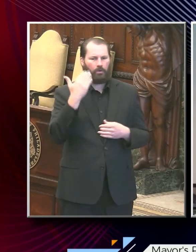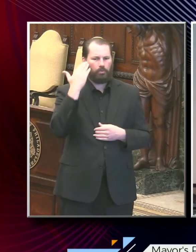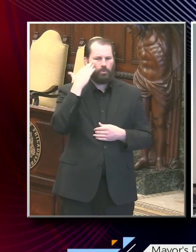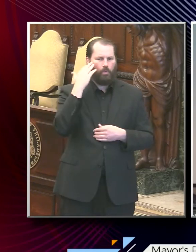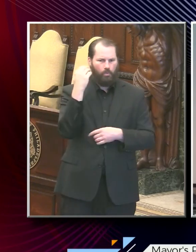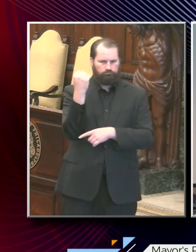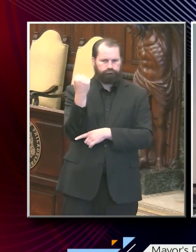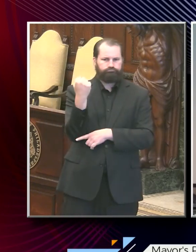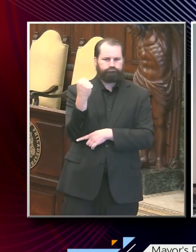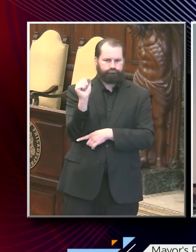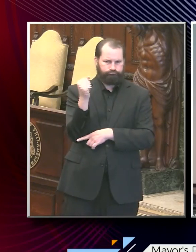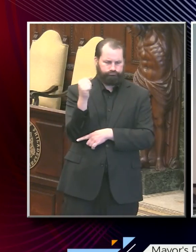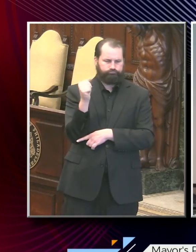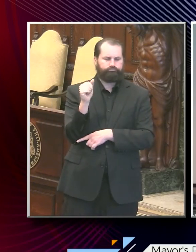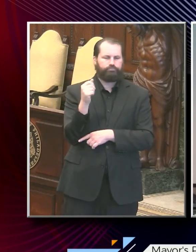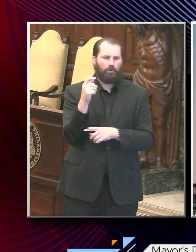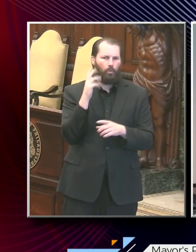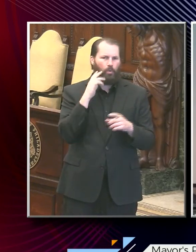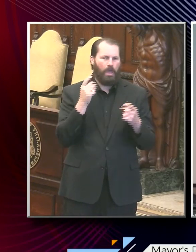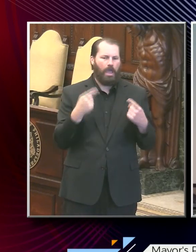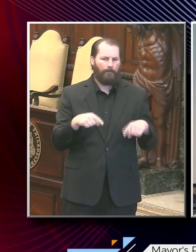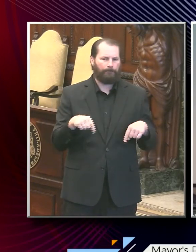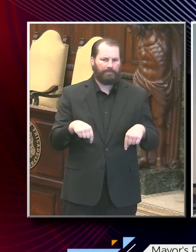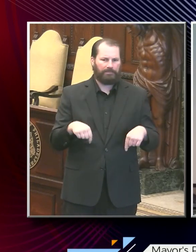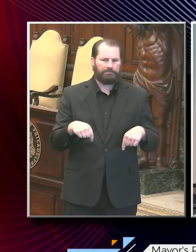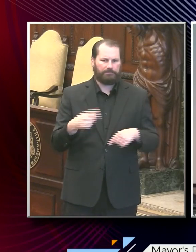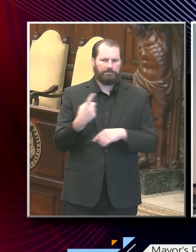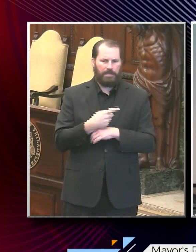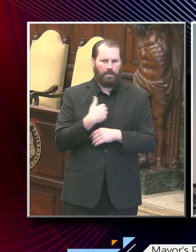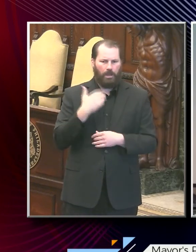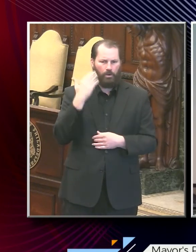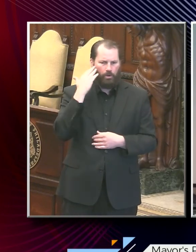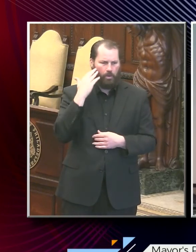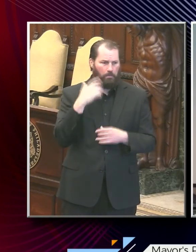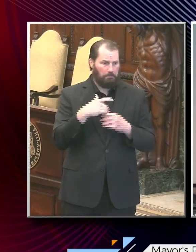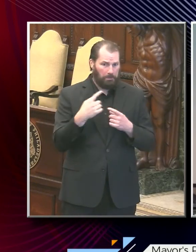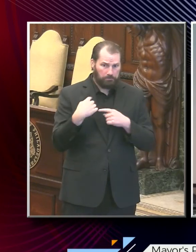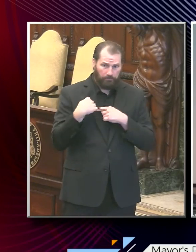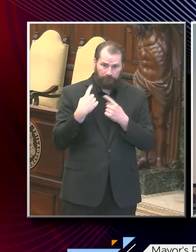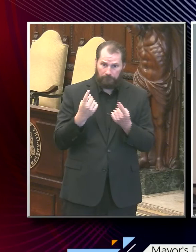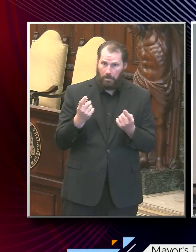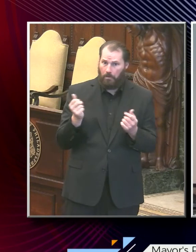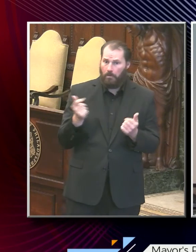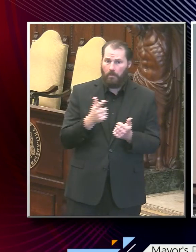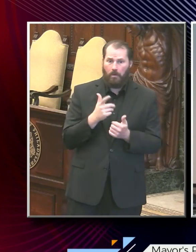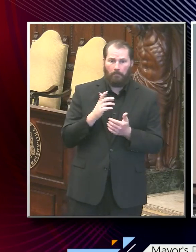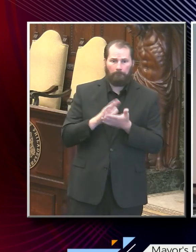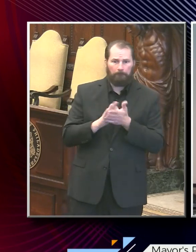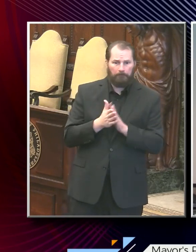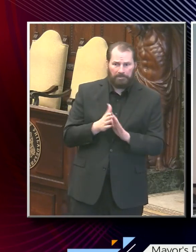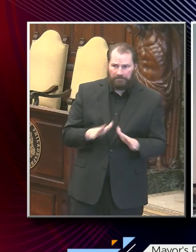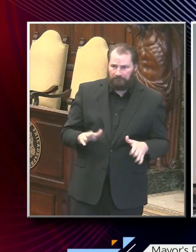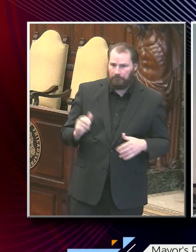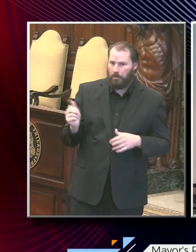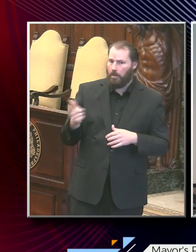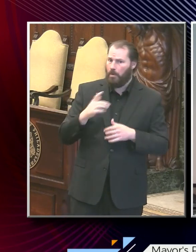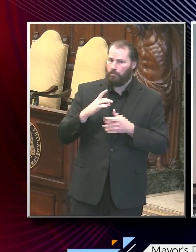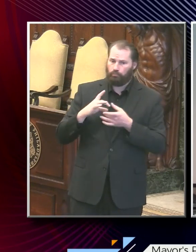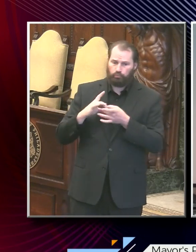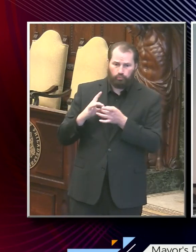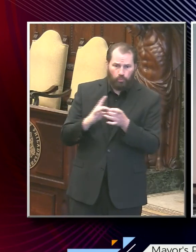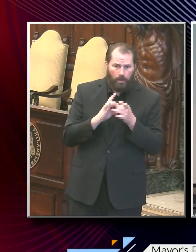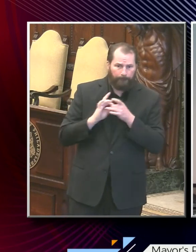week or so have been very peaceful. The organizers have been cooperative and I think